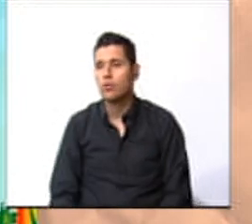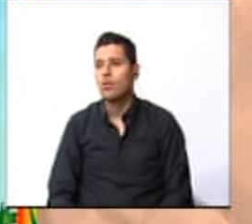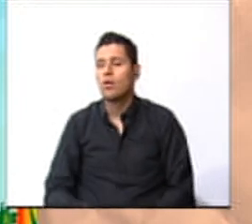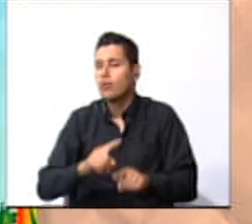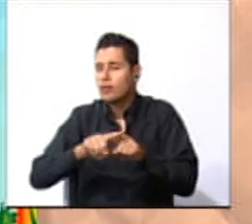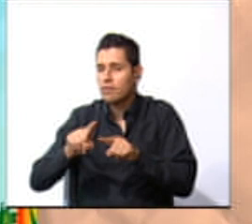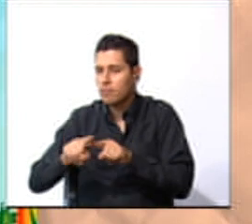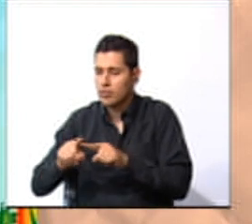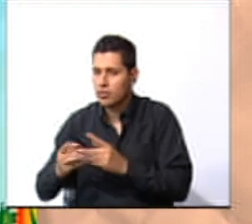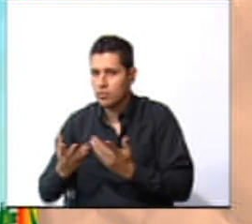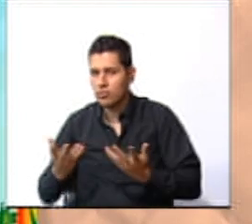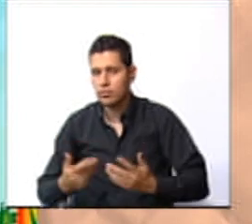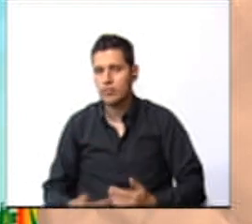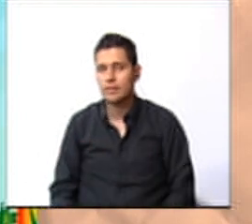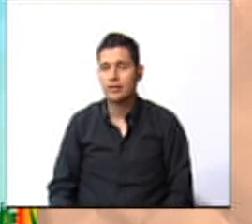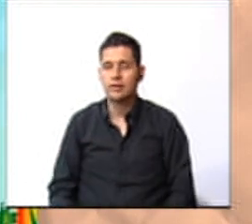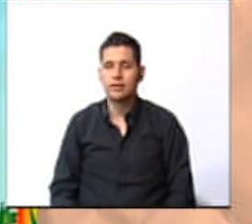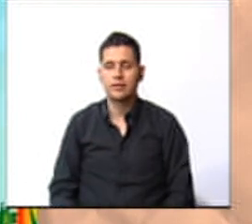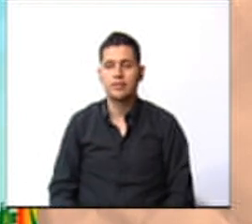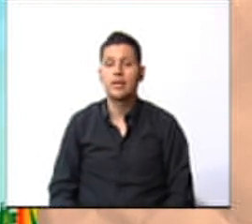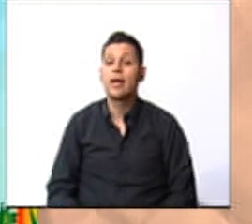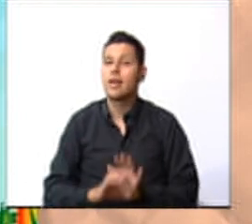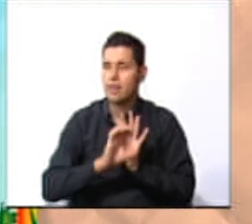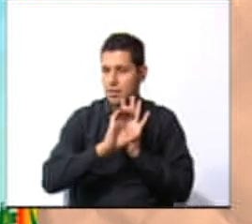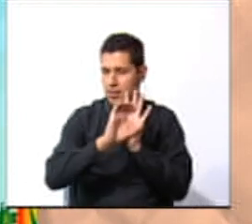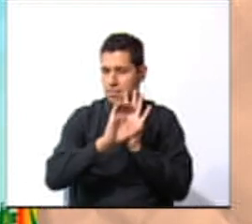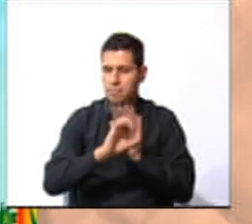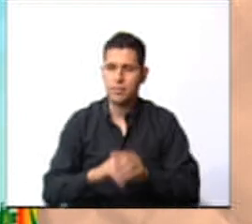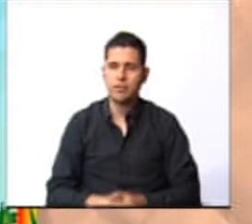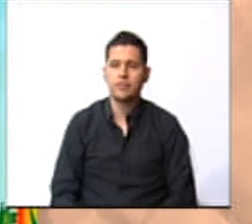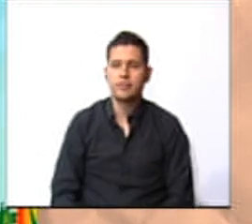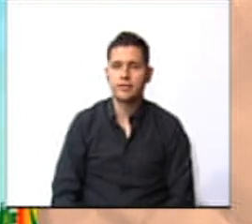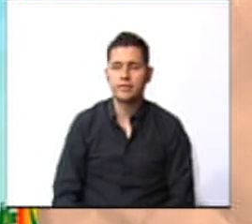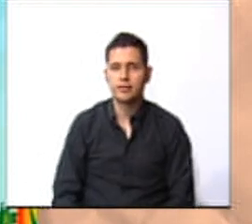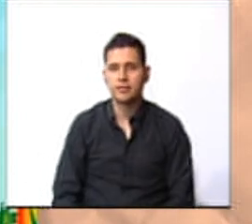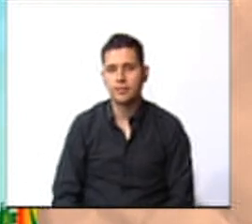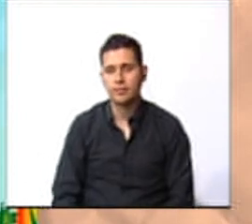adjectives. For example,